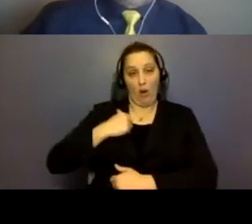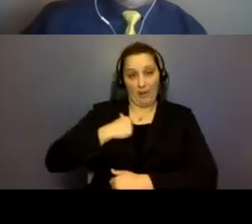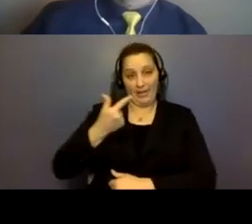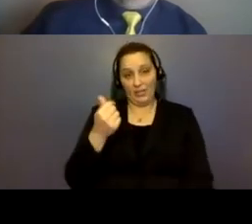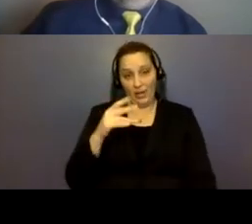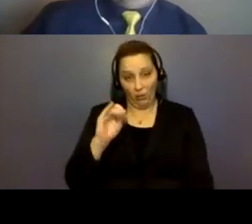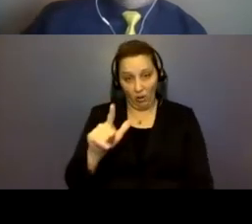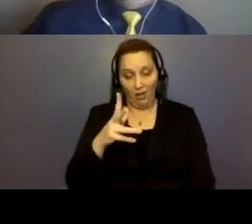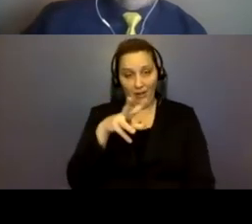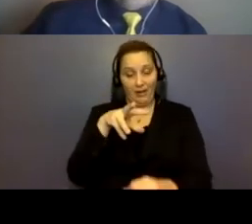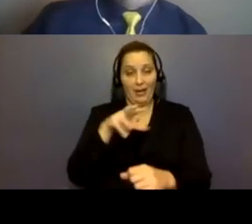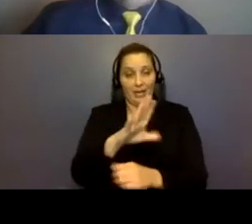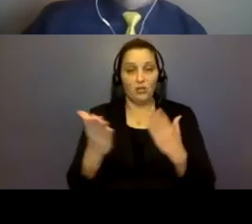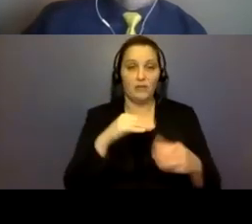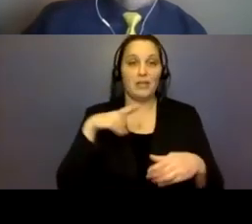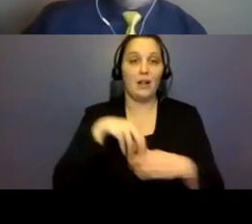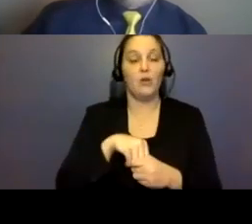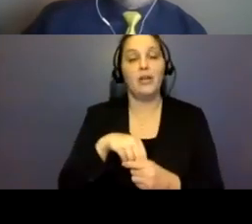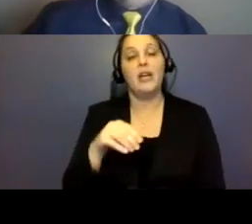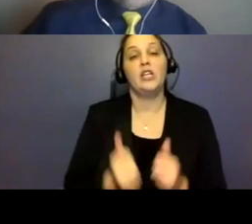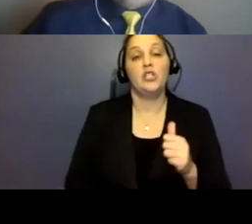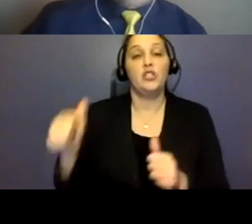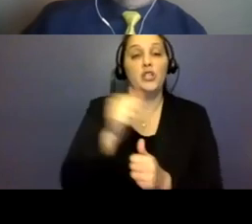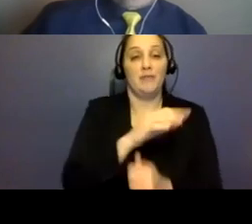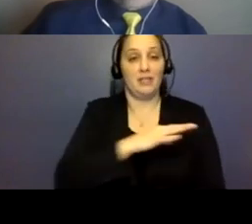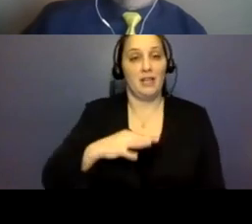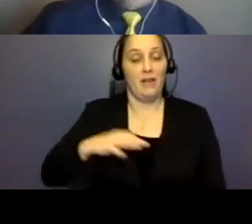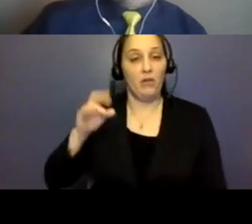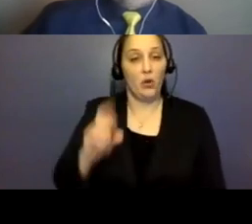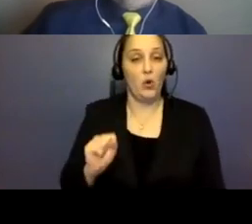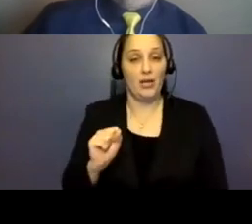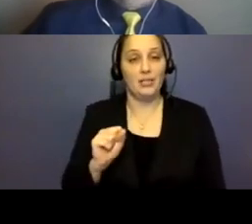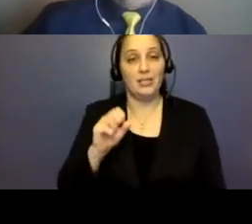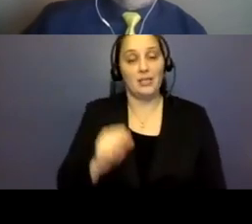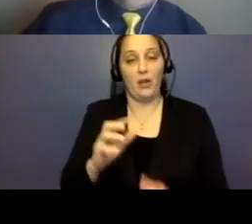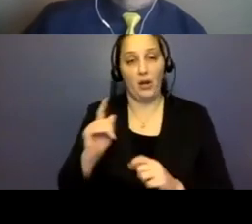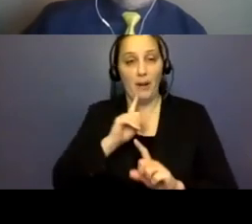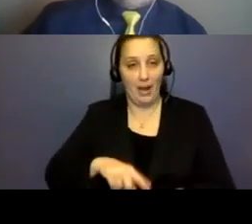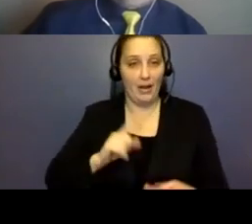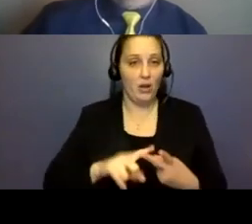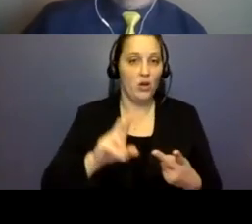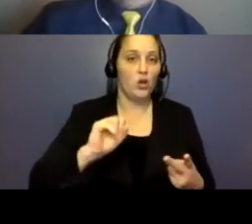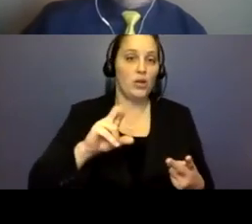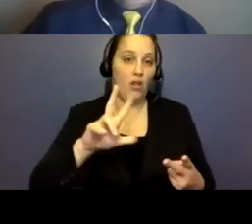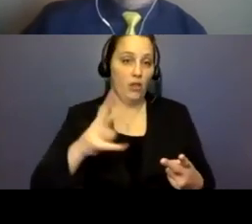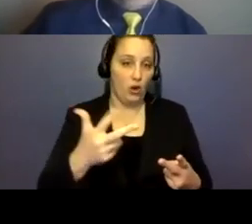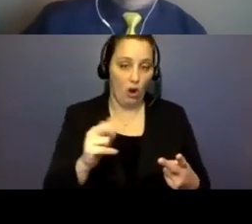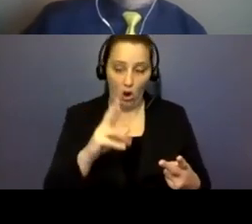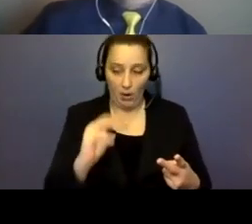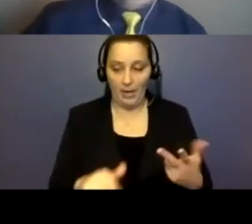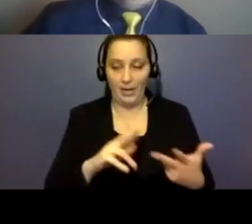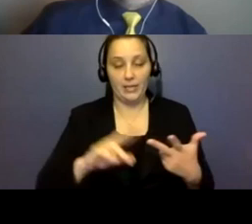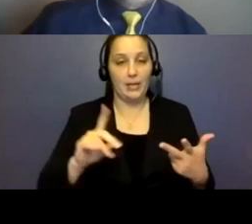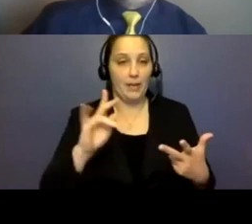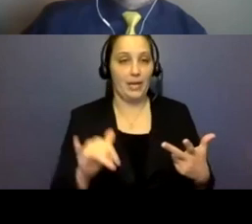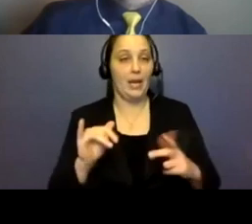service included chief of staff for the U.S. Southern Command, chief operations officer, U.S. Third Army, deputy